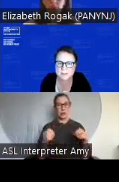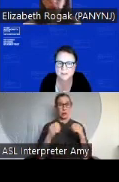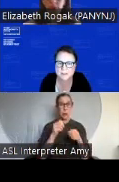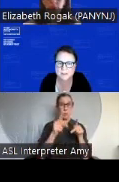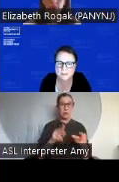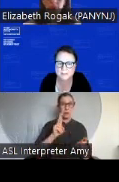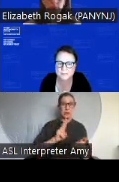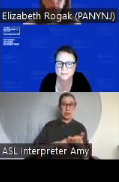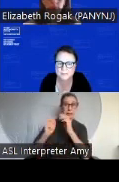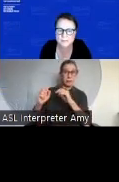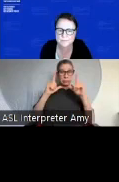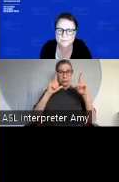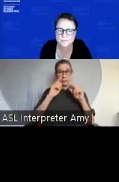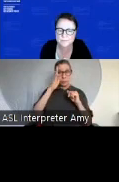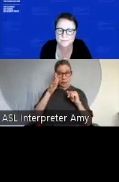speakers. Thank you so much.